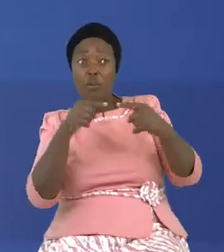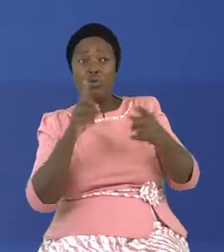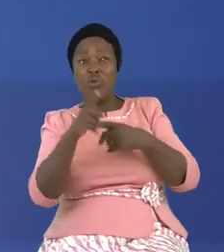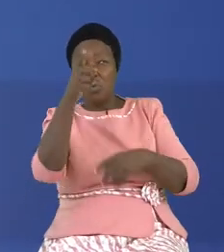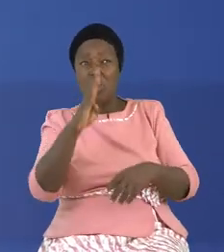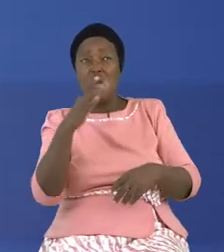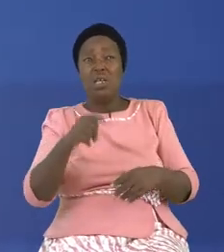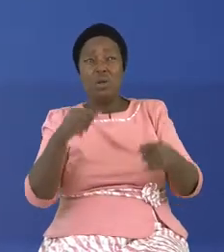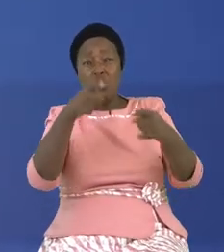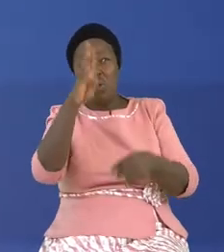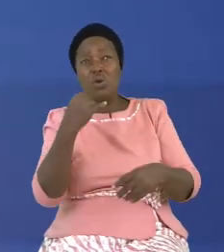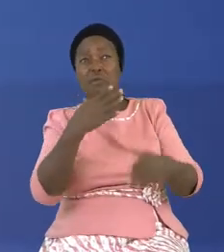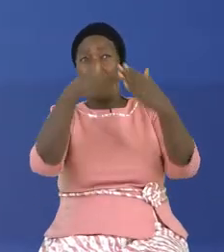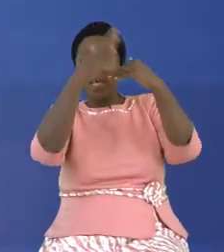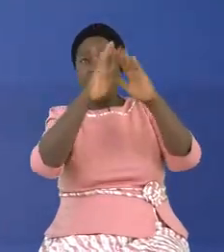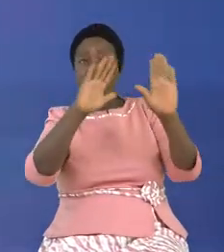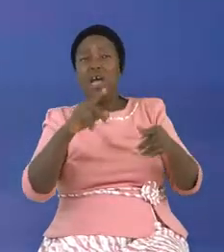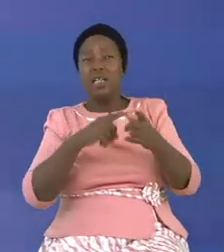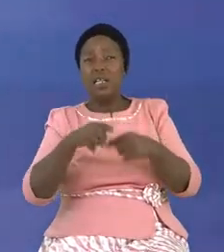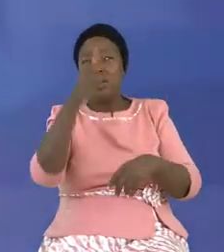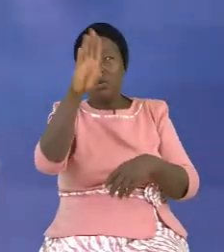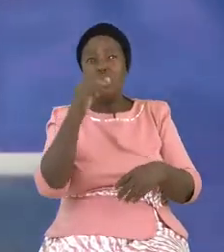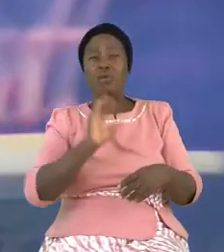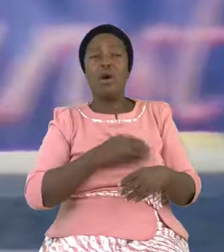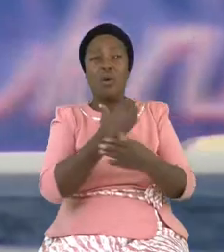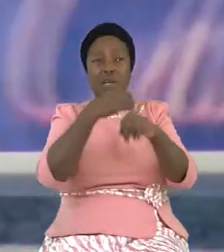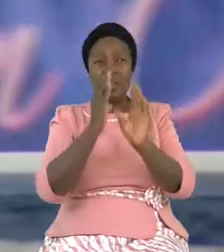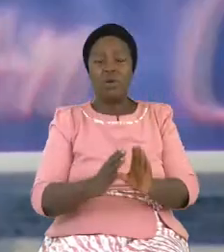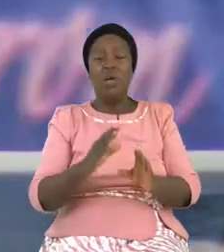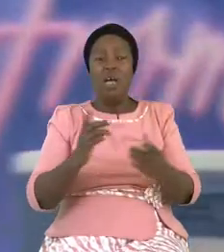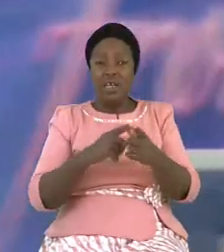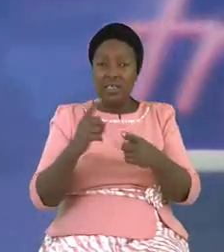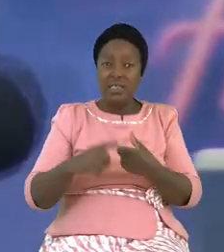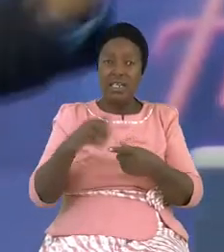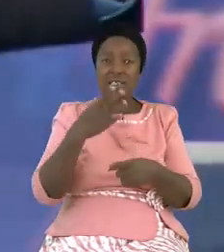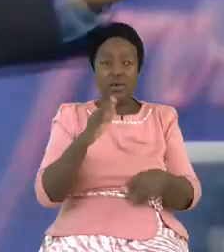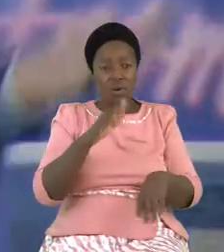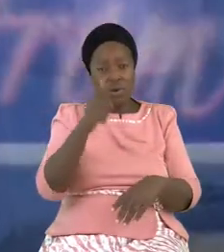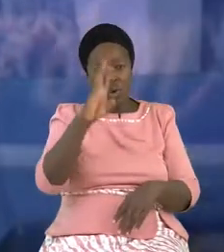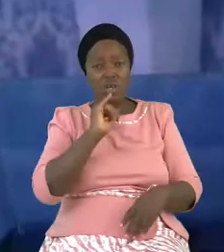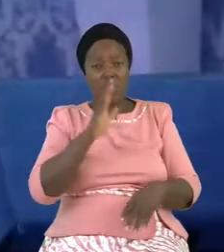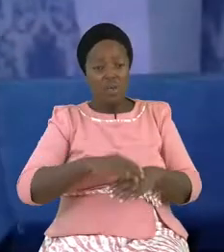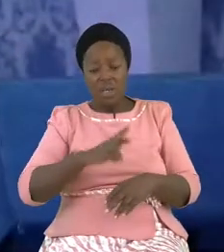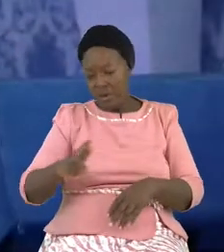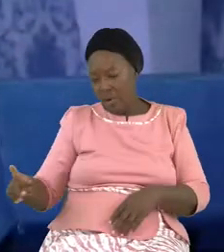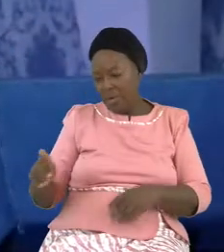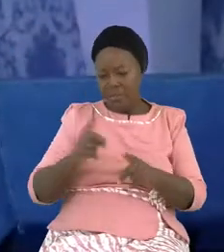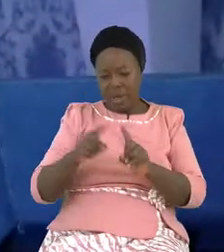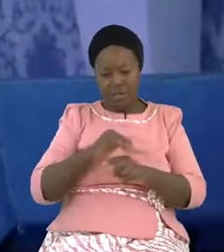heaven, and the God, our creator. A God is on the right, they are on the wrong.